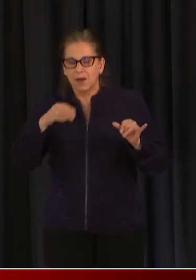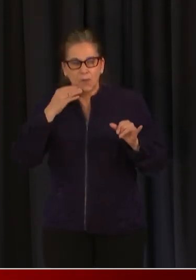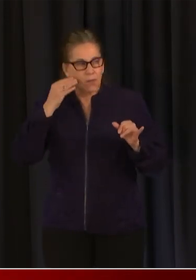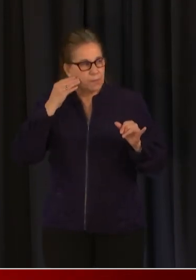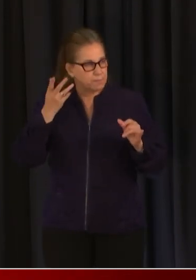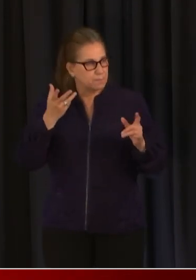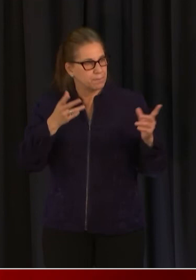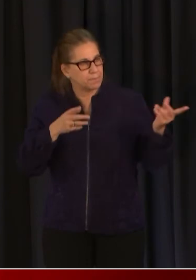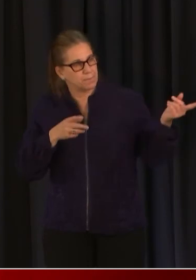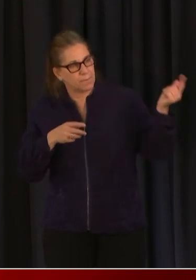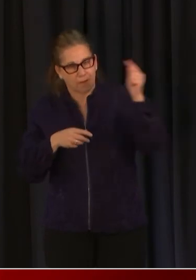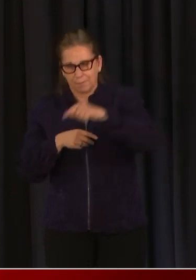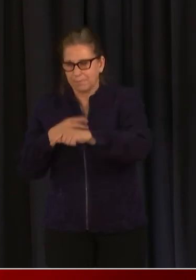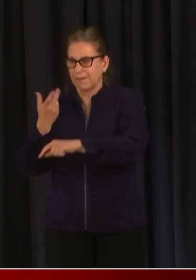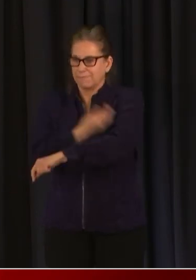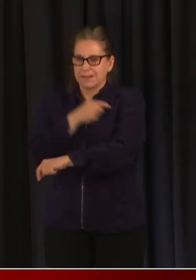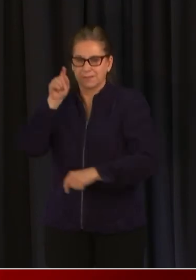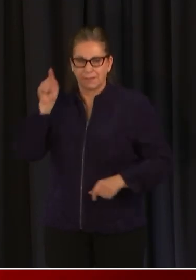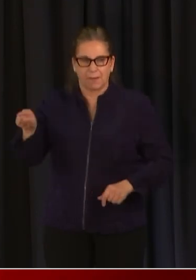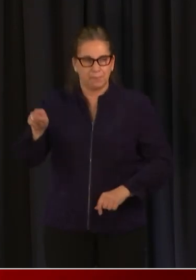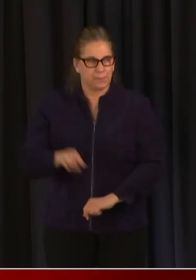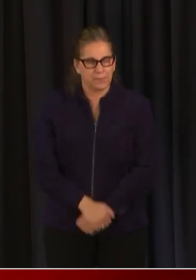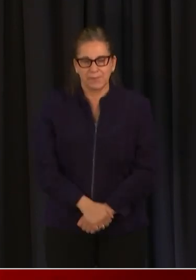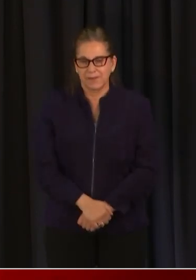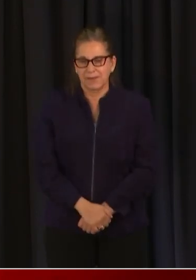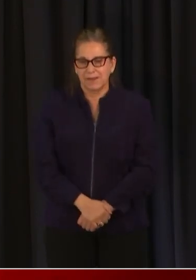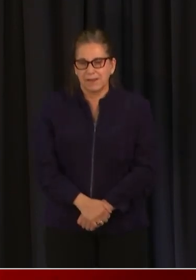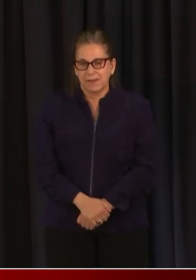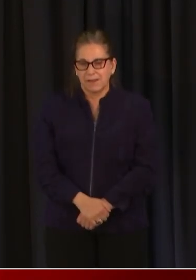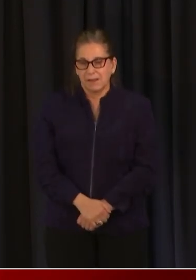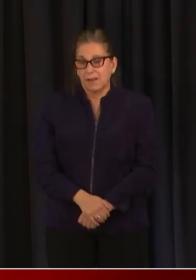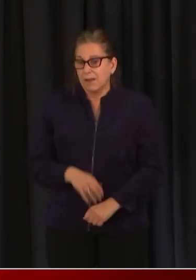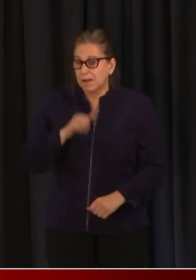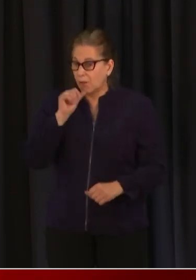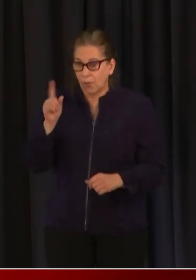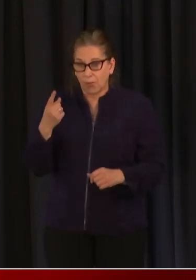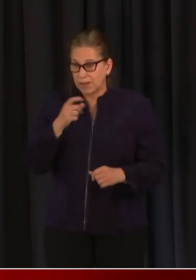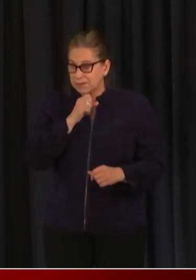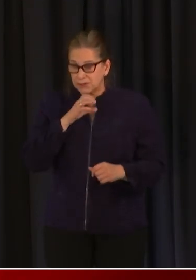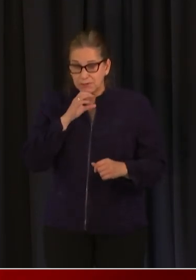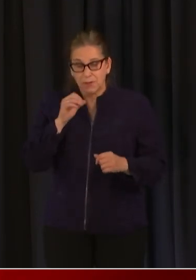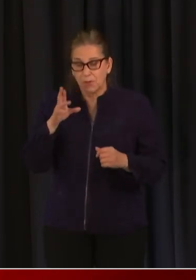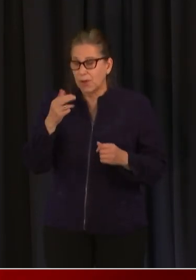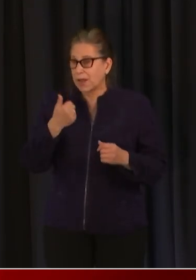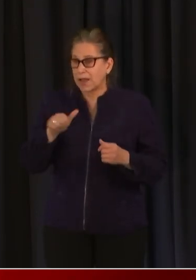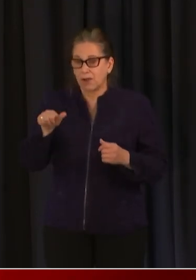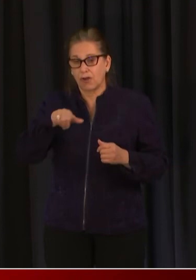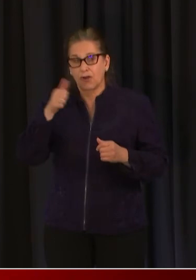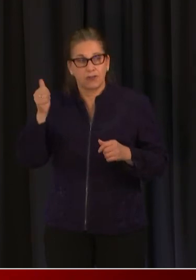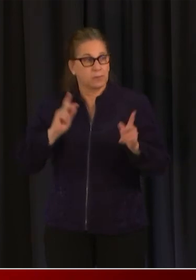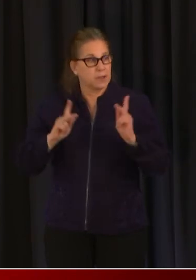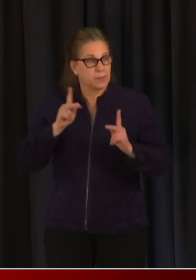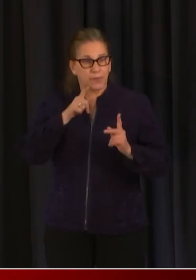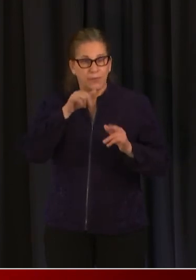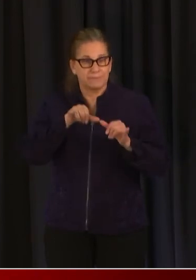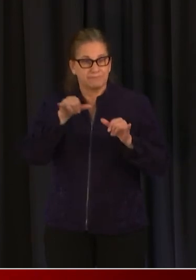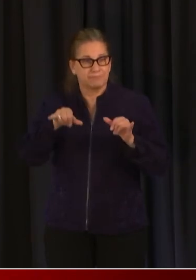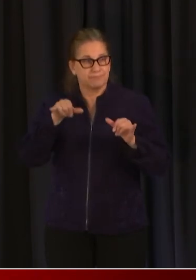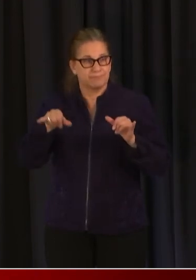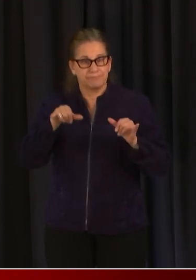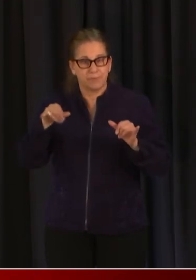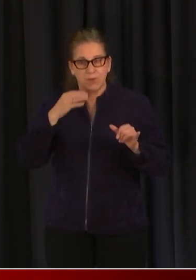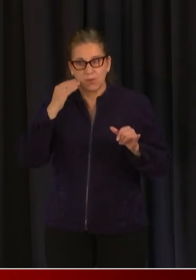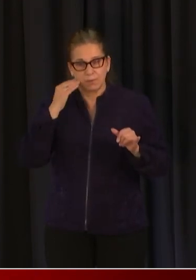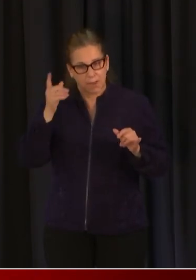mobility limitations where this program would prove beneficial. It's not only for seniors, it's for any homebound person. Right, thank you. And then